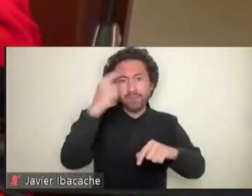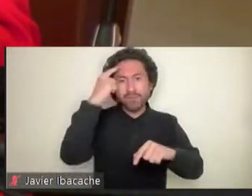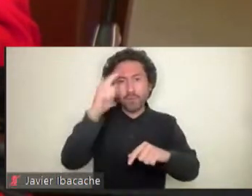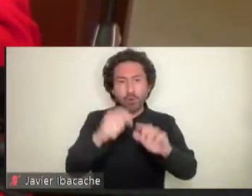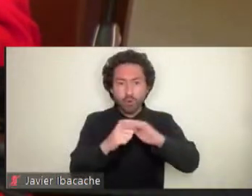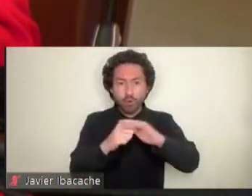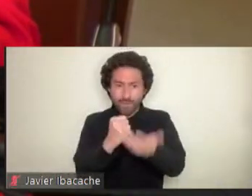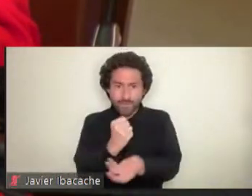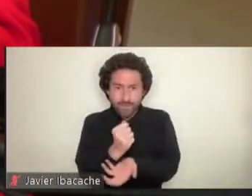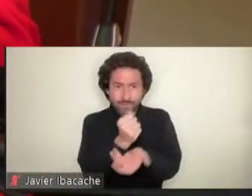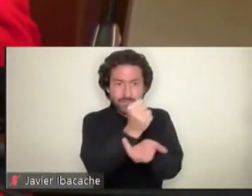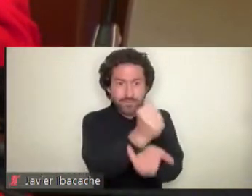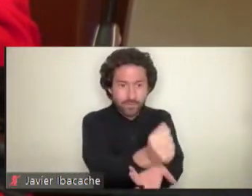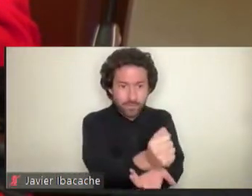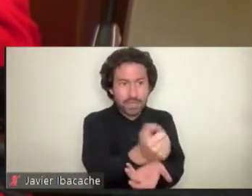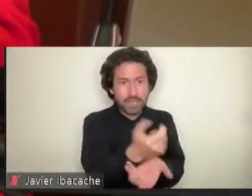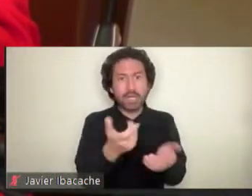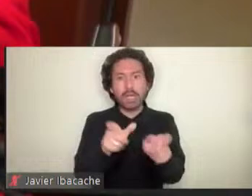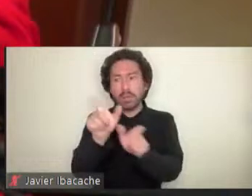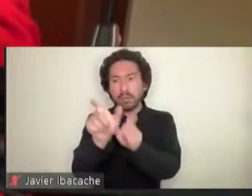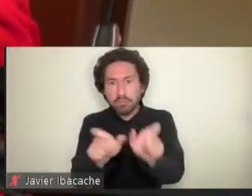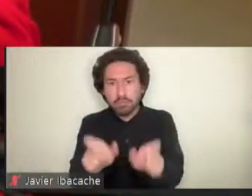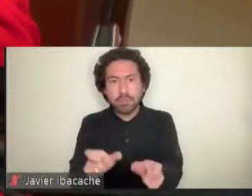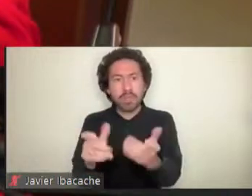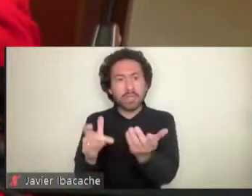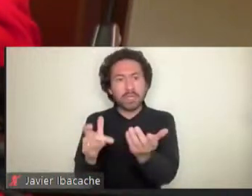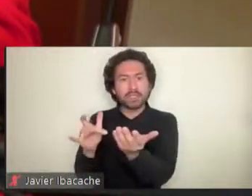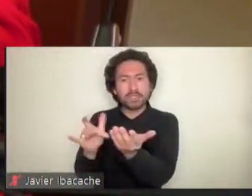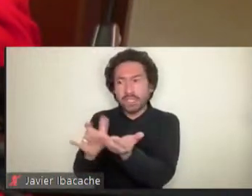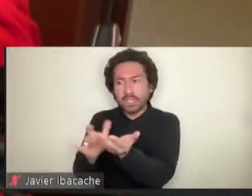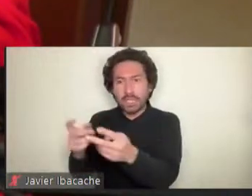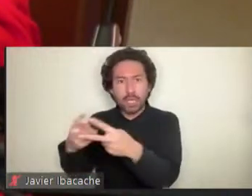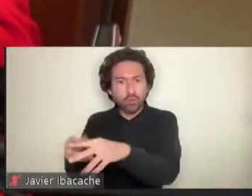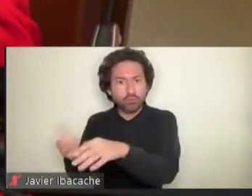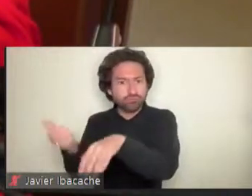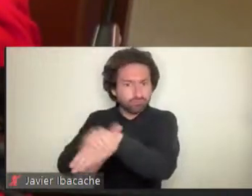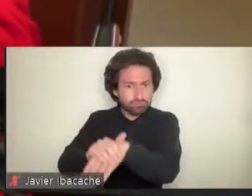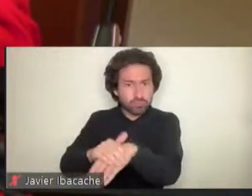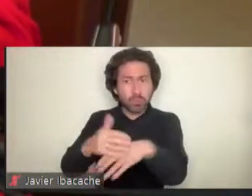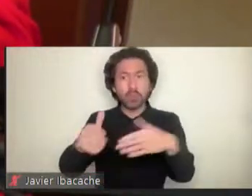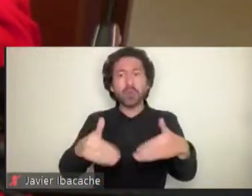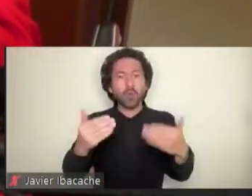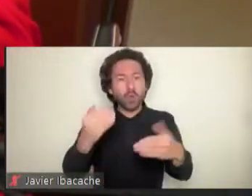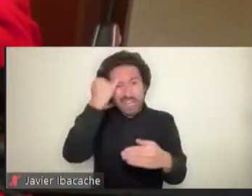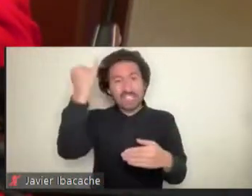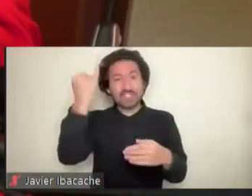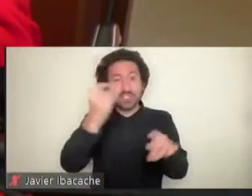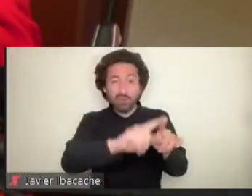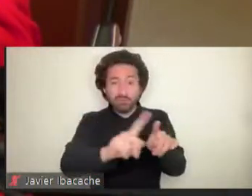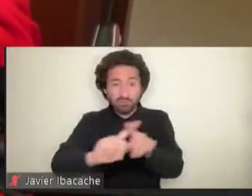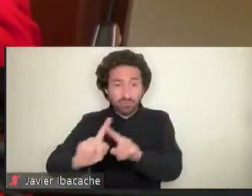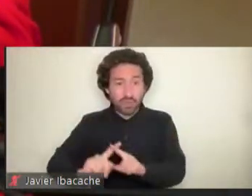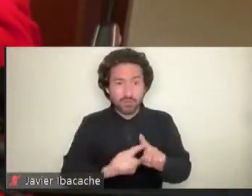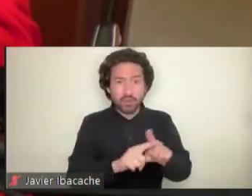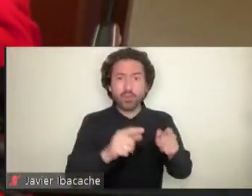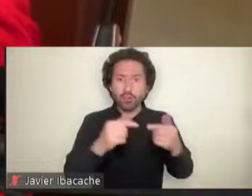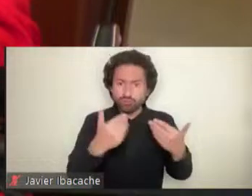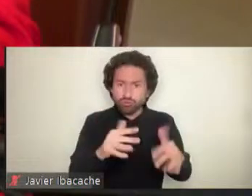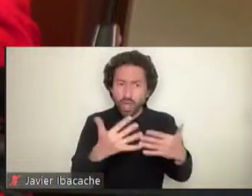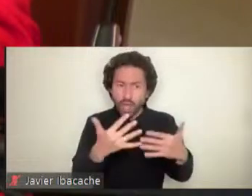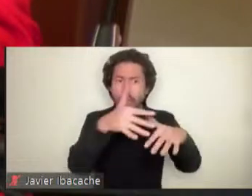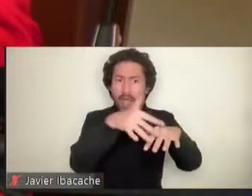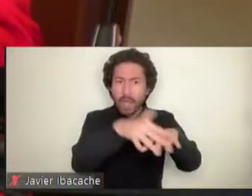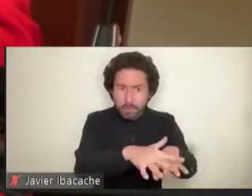finances, human resources, technical know-how. Initiatives to change all of this are being implemented through Export